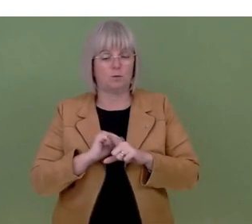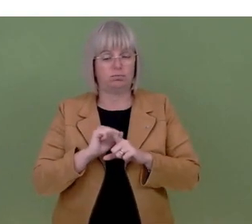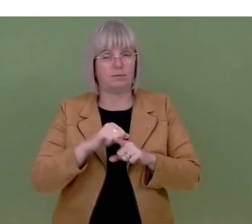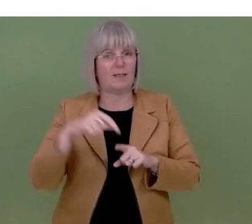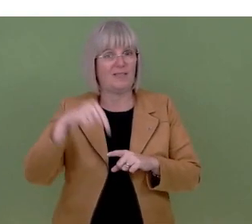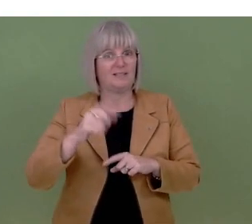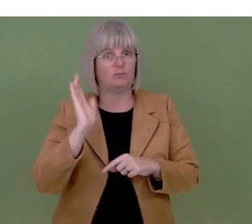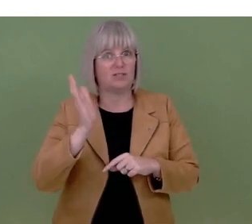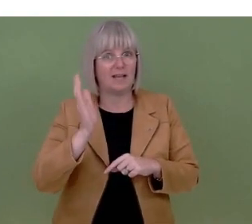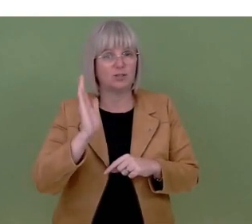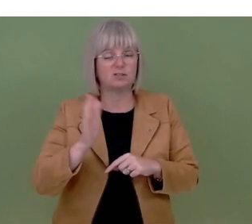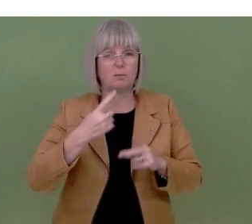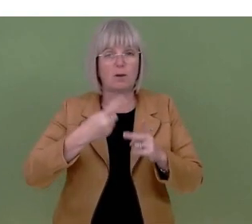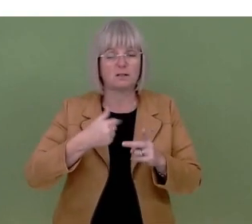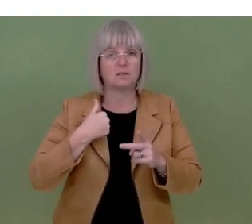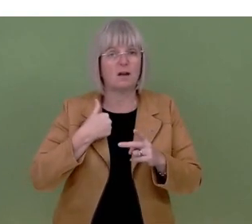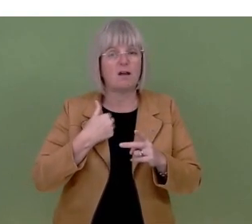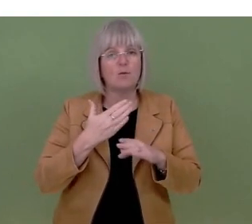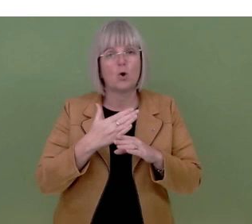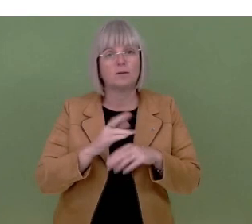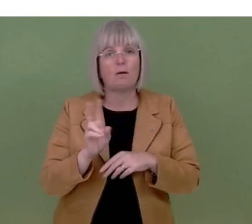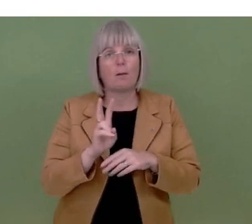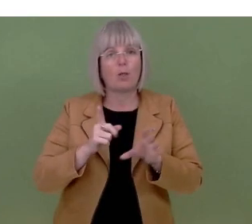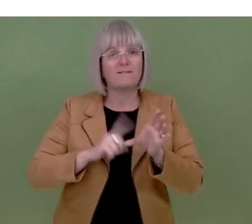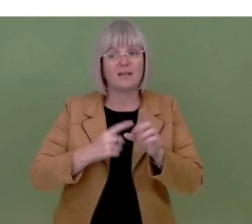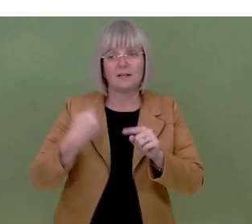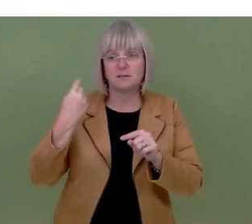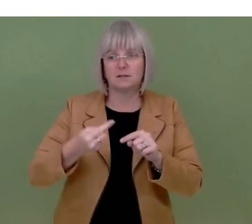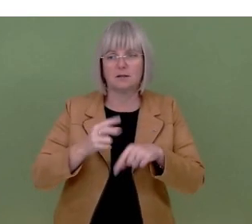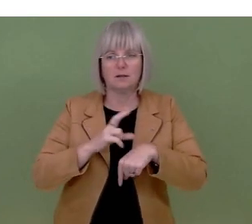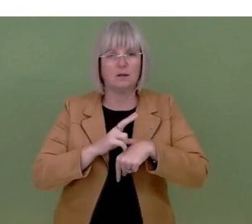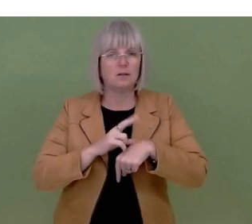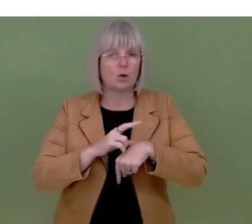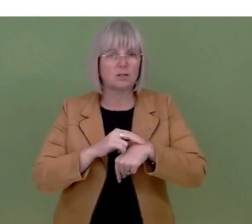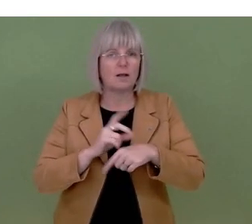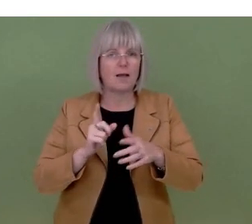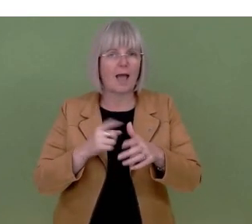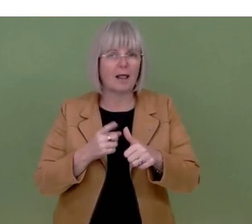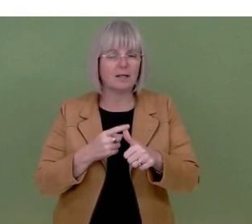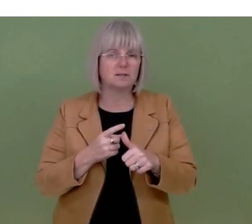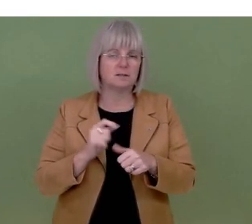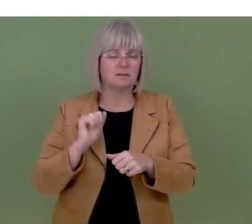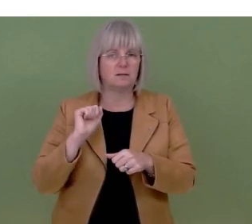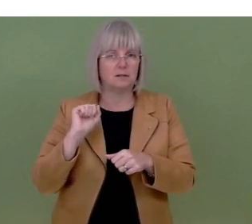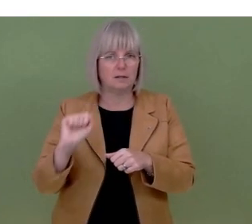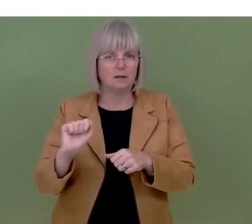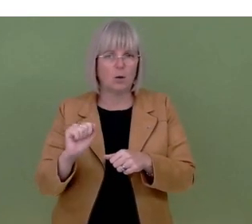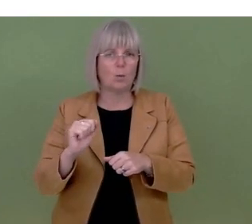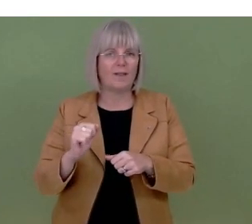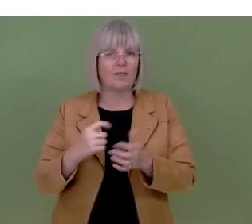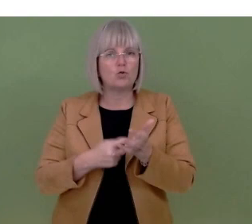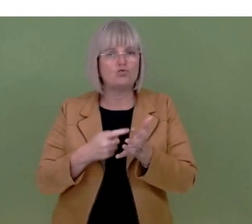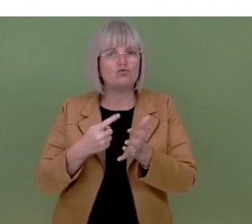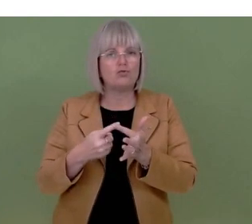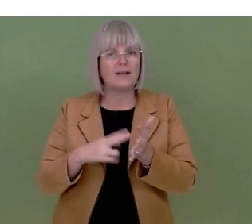of years with Dr. Alex Hamilton, who's a consultant in renal medicine, and Sam Strickland, who's a researcher.